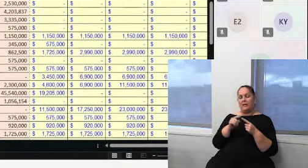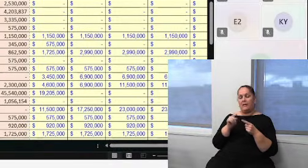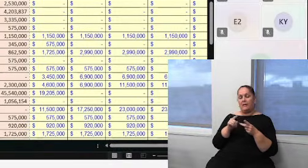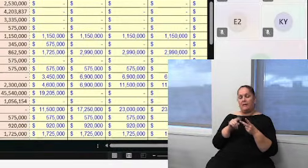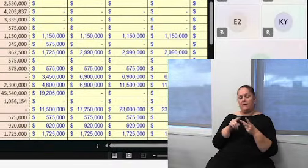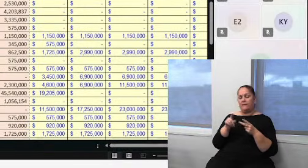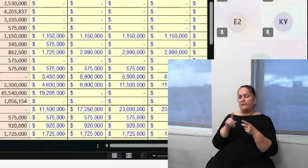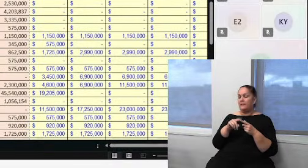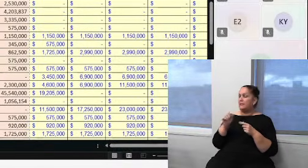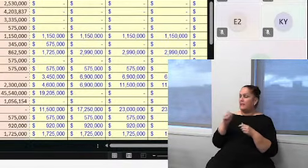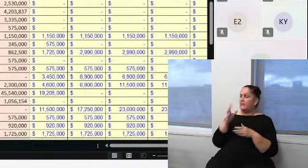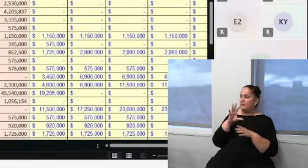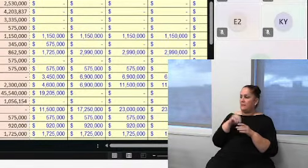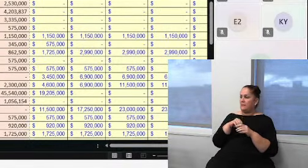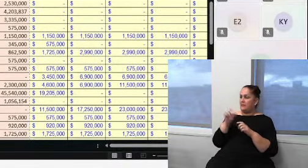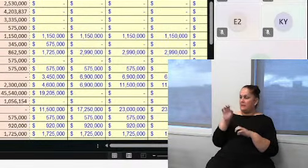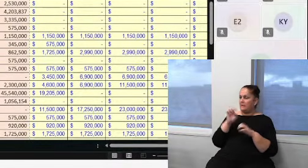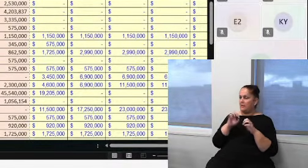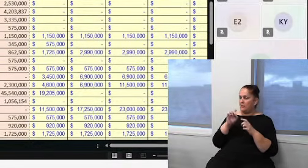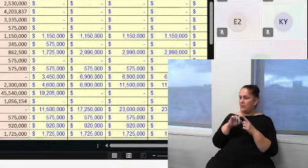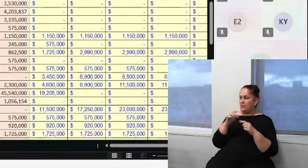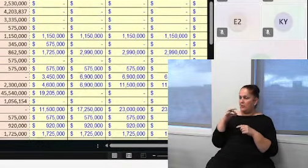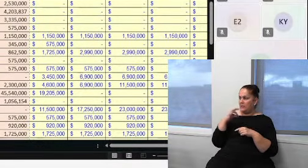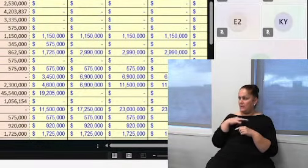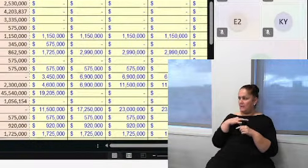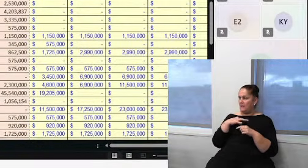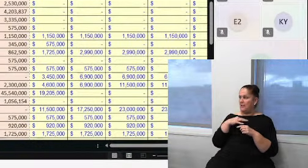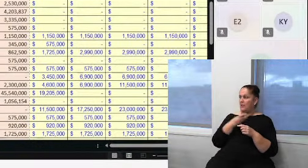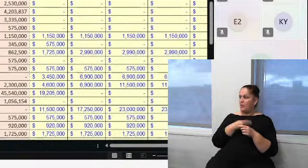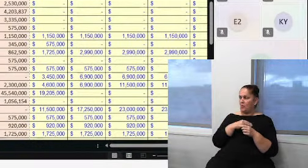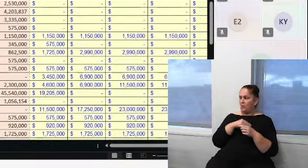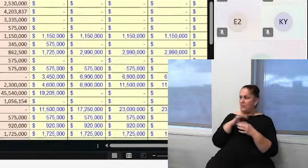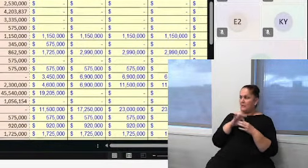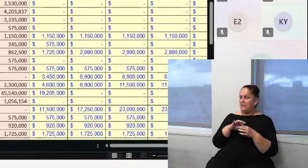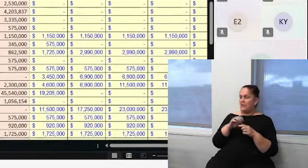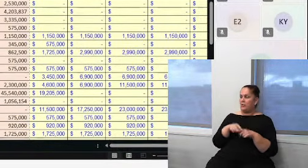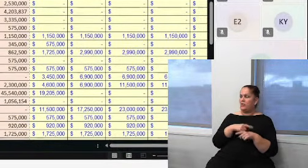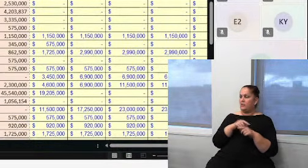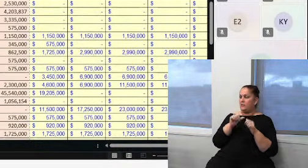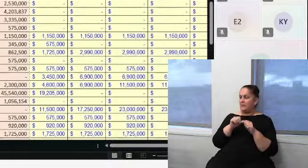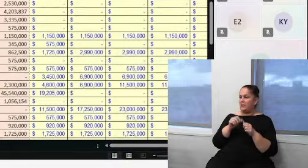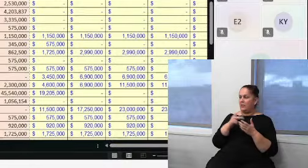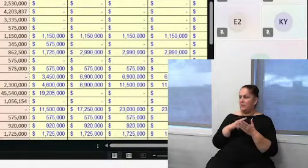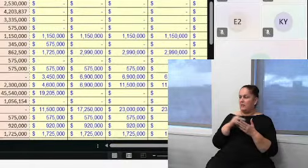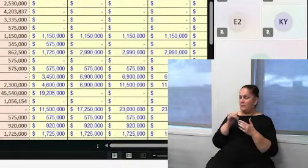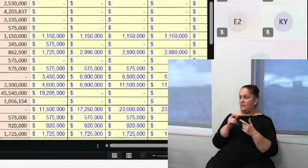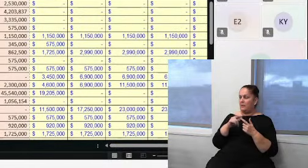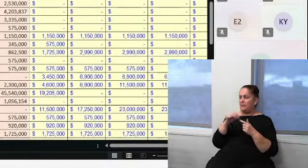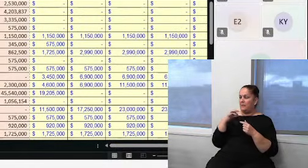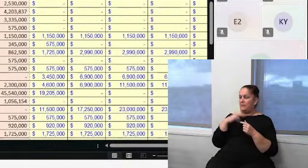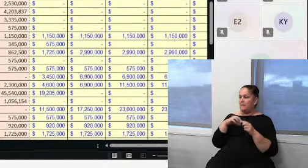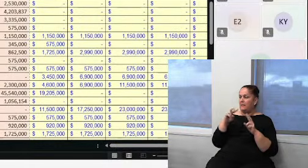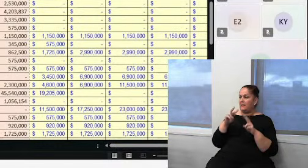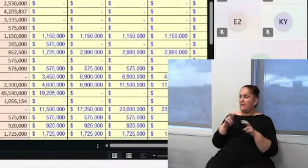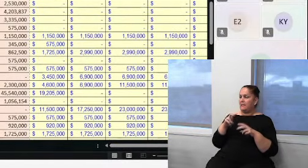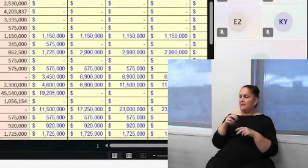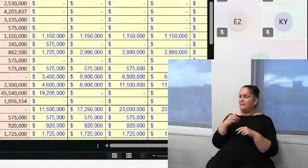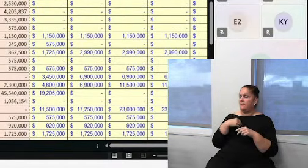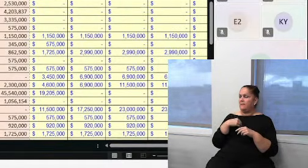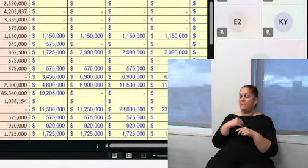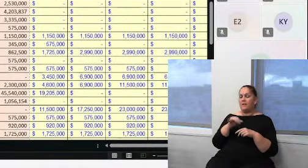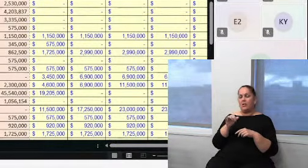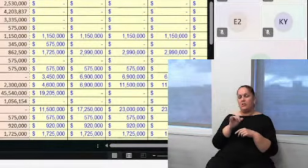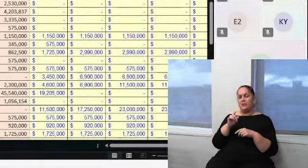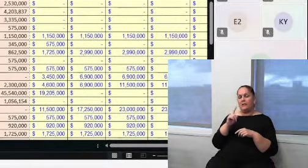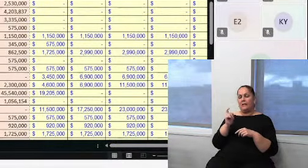benefits? That is correct. That has been part of the evaluation criteria and the benefits from a reliability and longevity of the project from a benefit